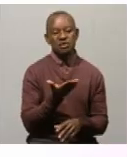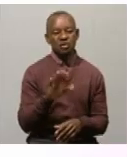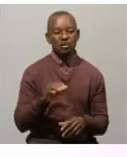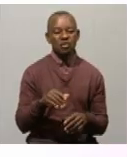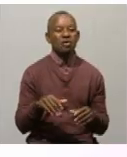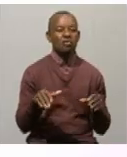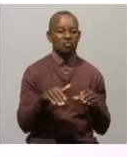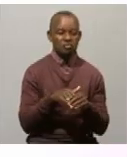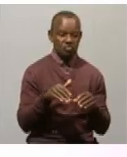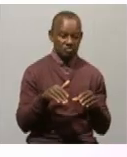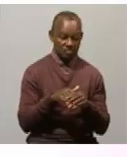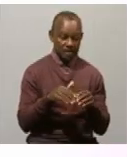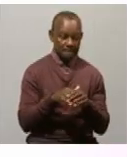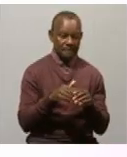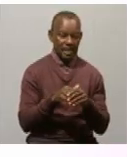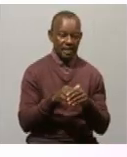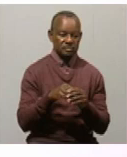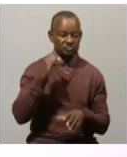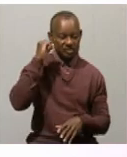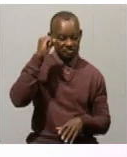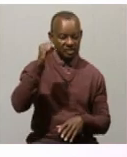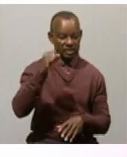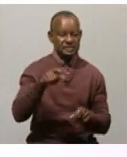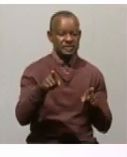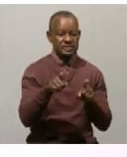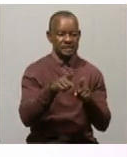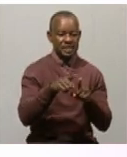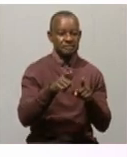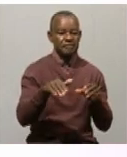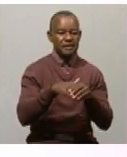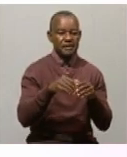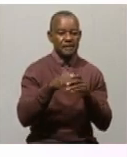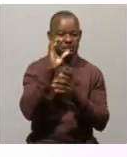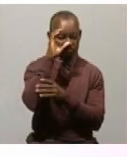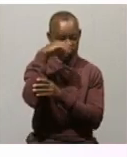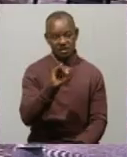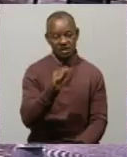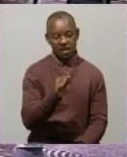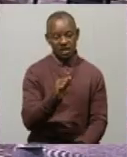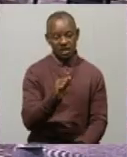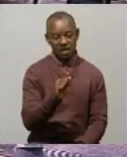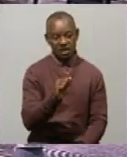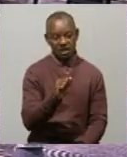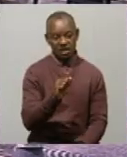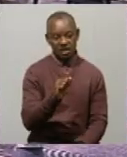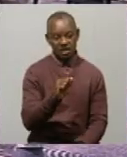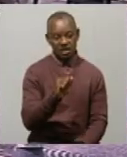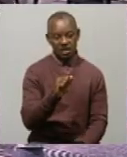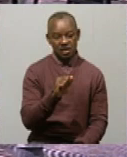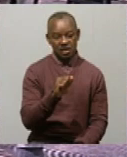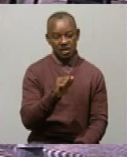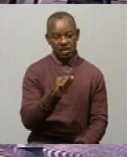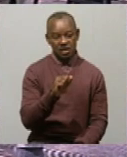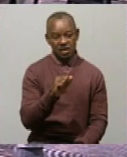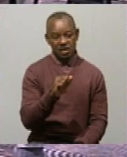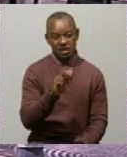Kinkop also spoke out against corruption, which undermines the values and principles of solidarity, freedom,